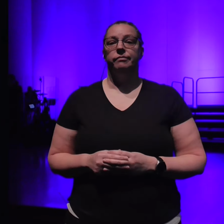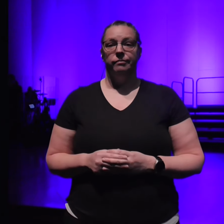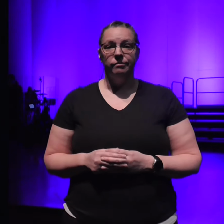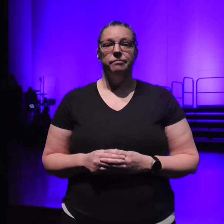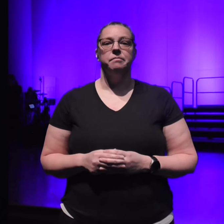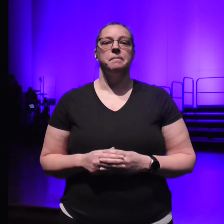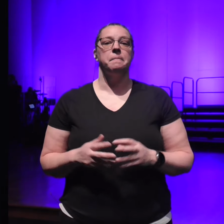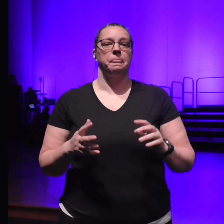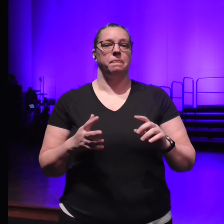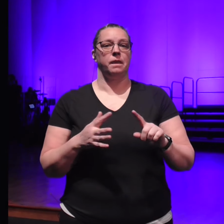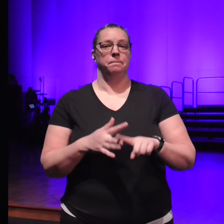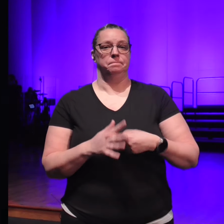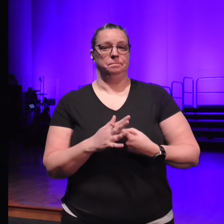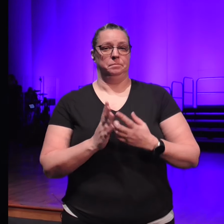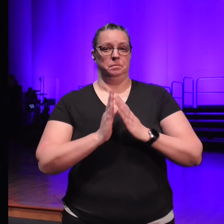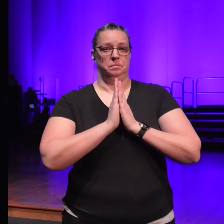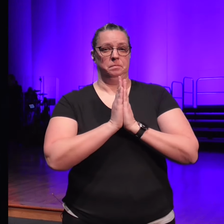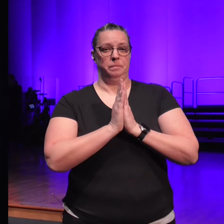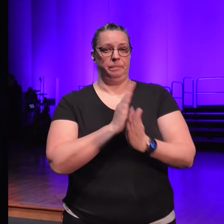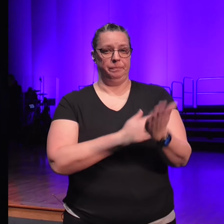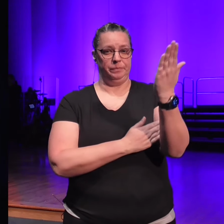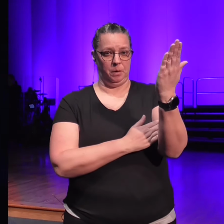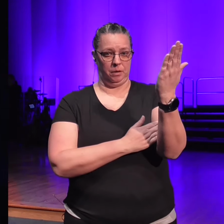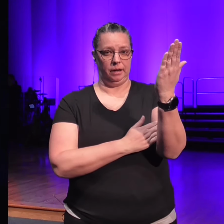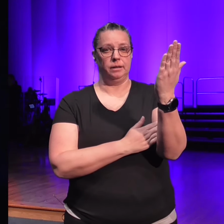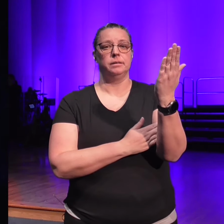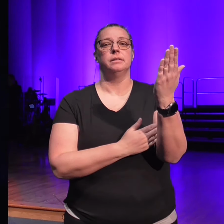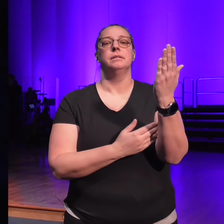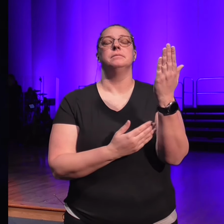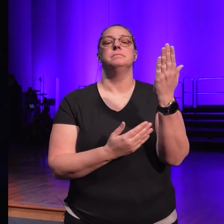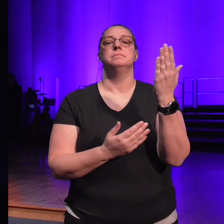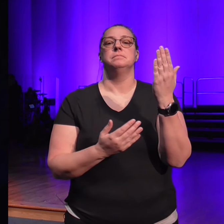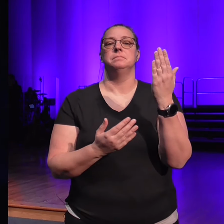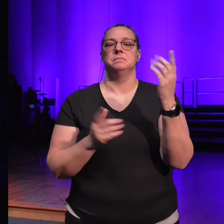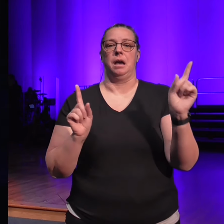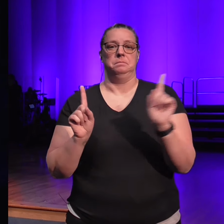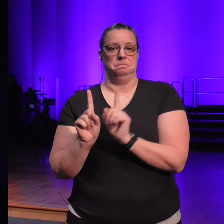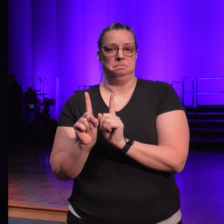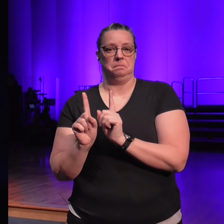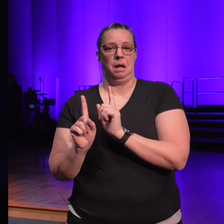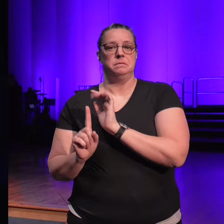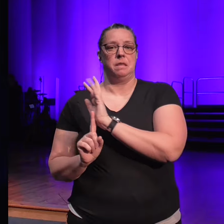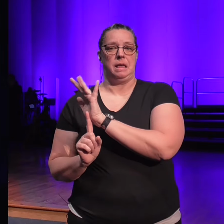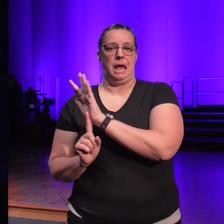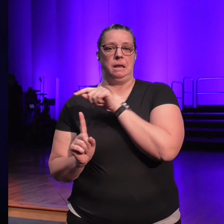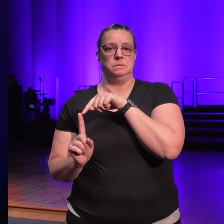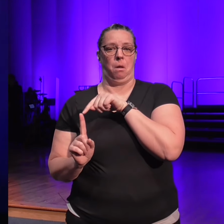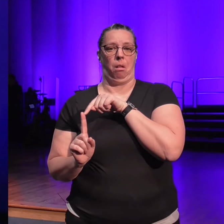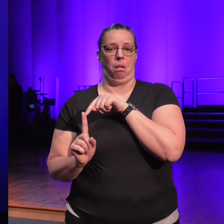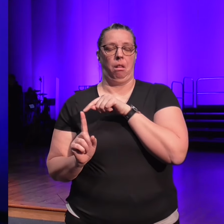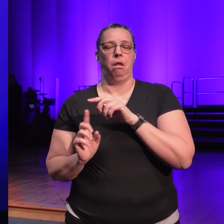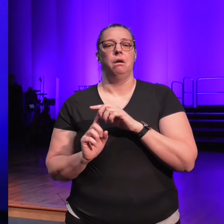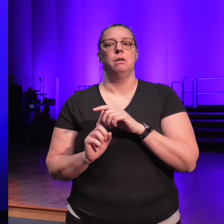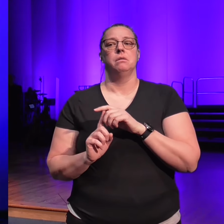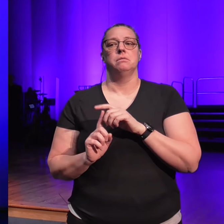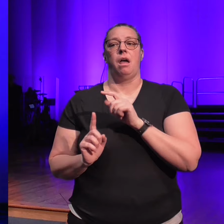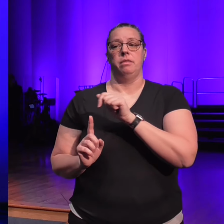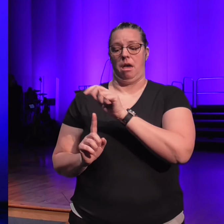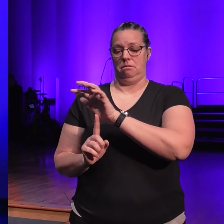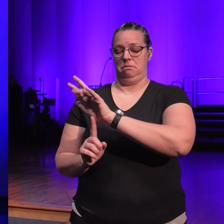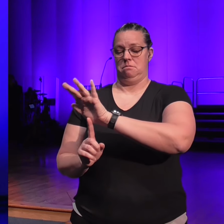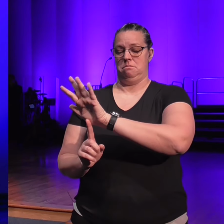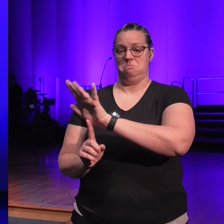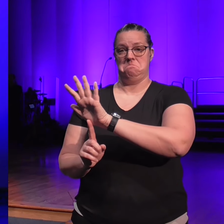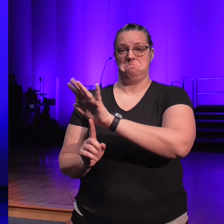I begin my prayer this morning by standing next to this candle. For the flickering of this